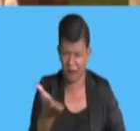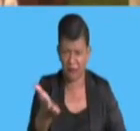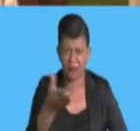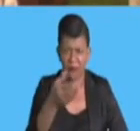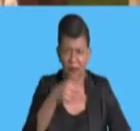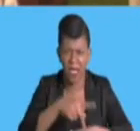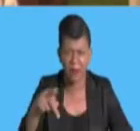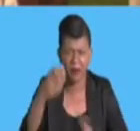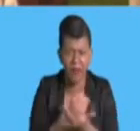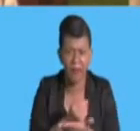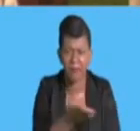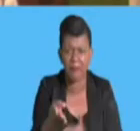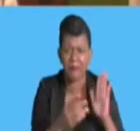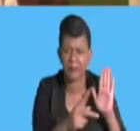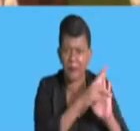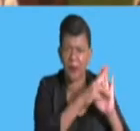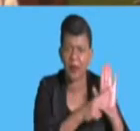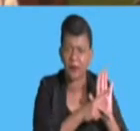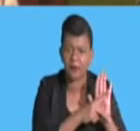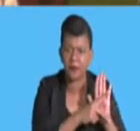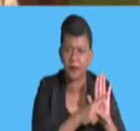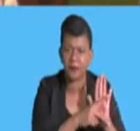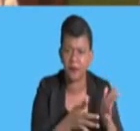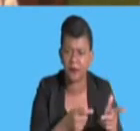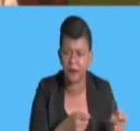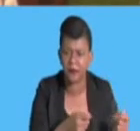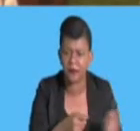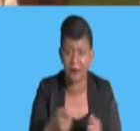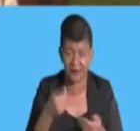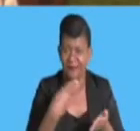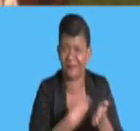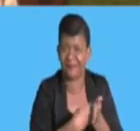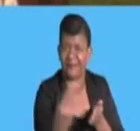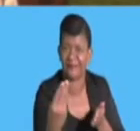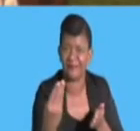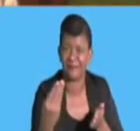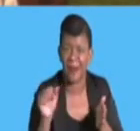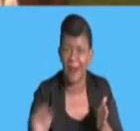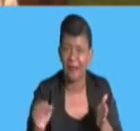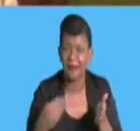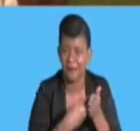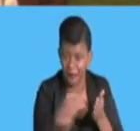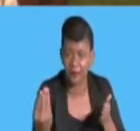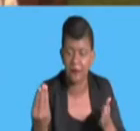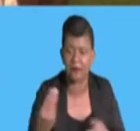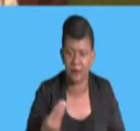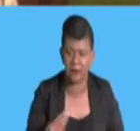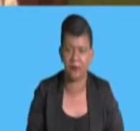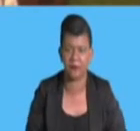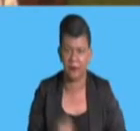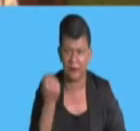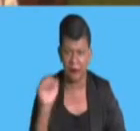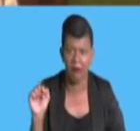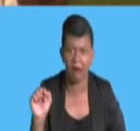a major policy shift is warranted? E-ticketing is still limping from execution issues, and we don't even know